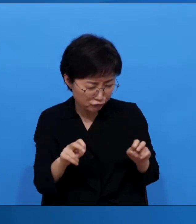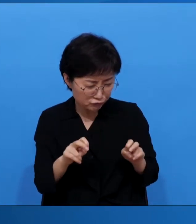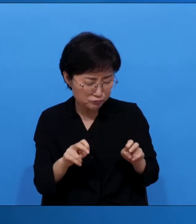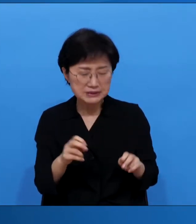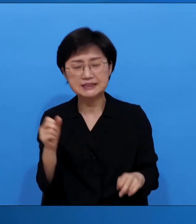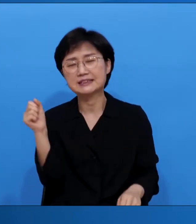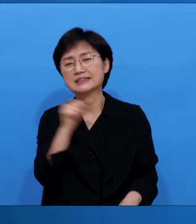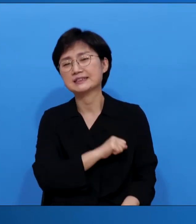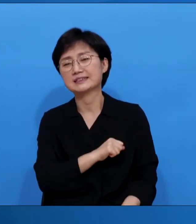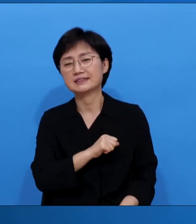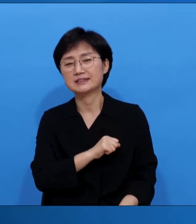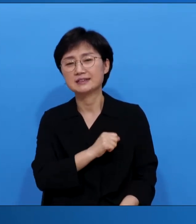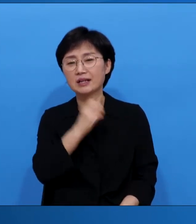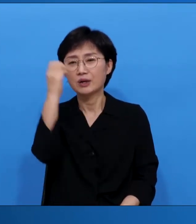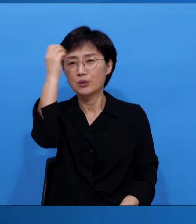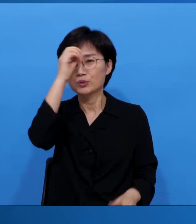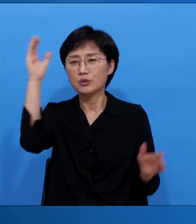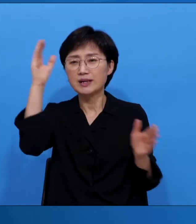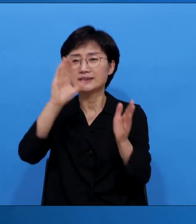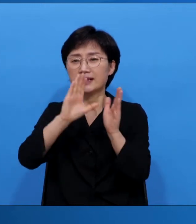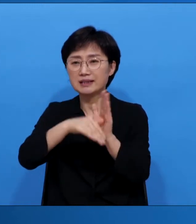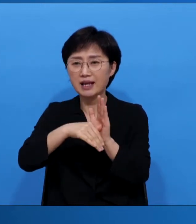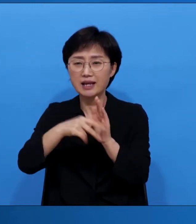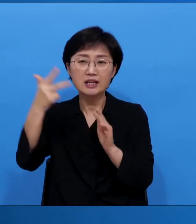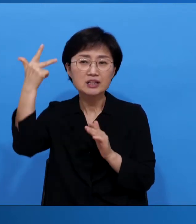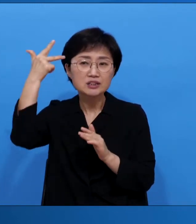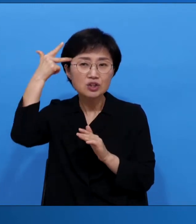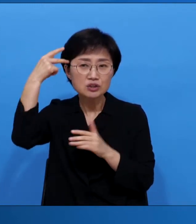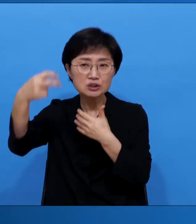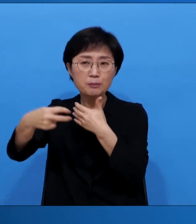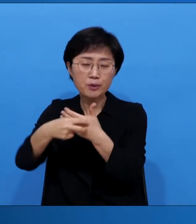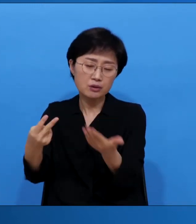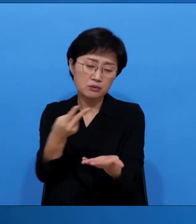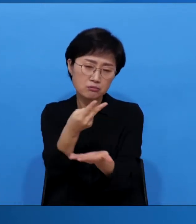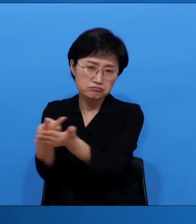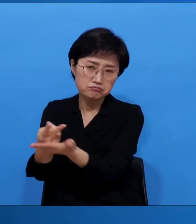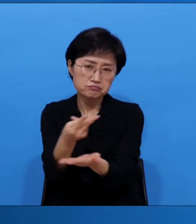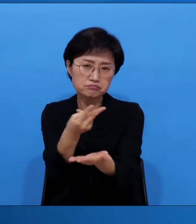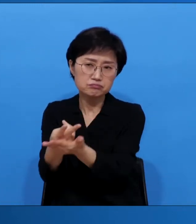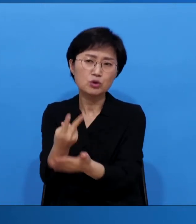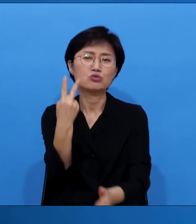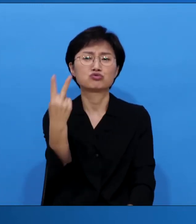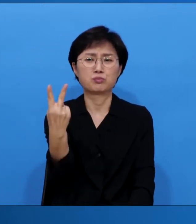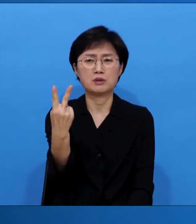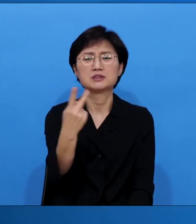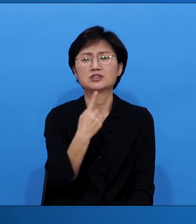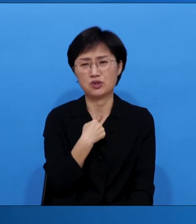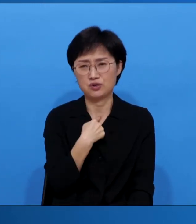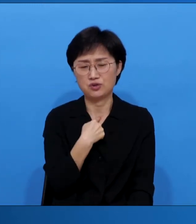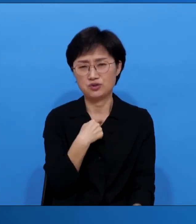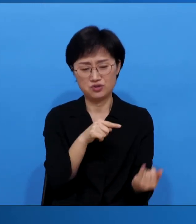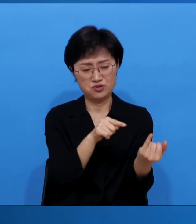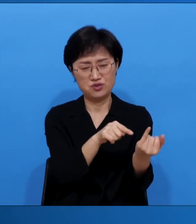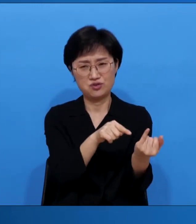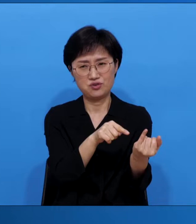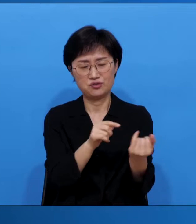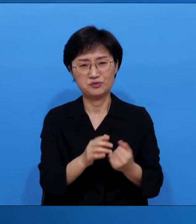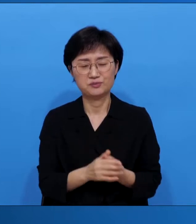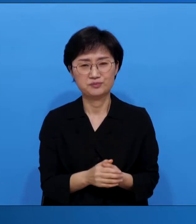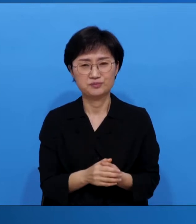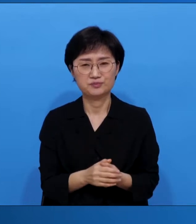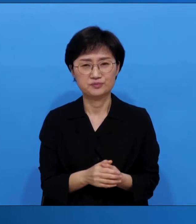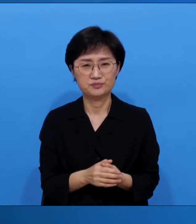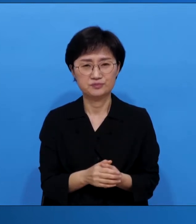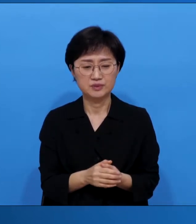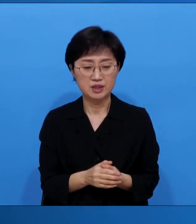that that was in fact true so that I can really help her practically. I checked her school records and she had been hospitalized for her mental illnesses twice during high school.